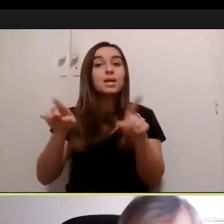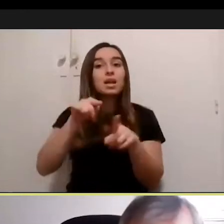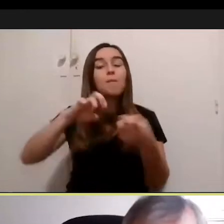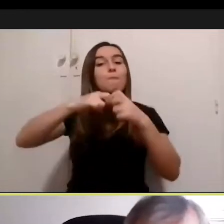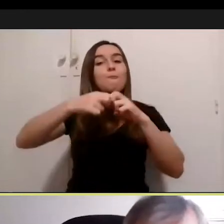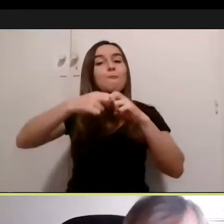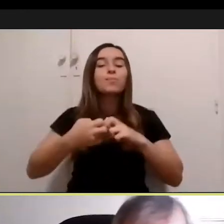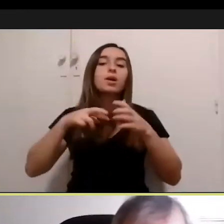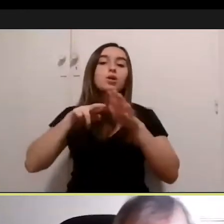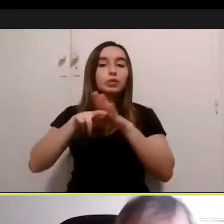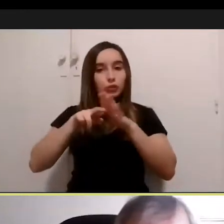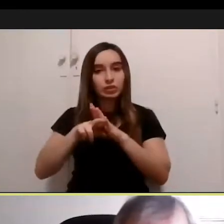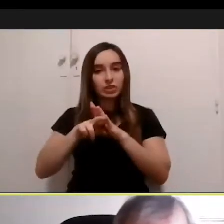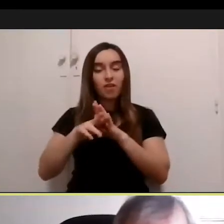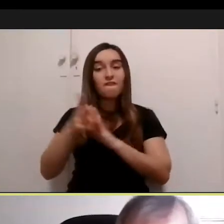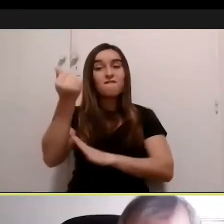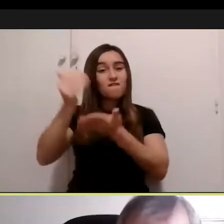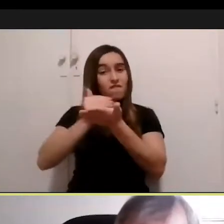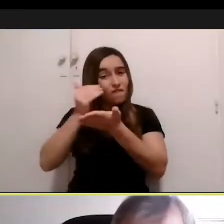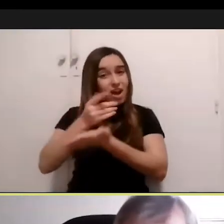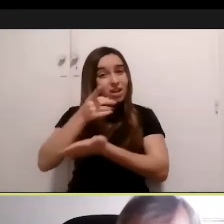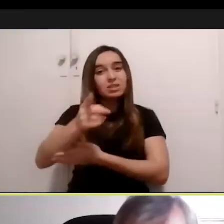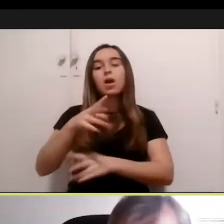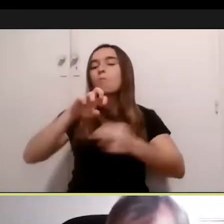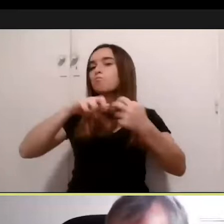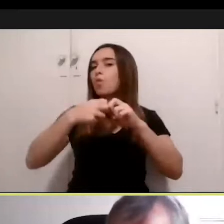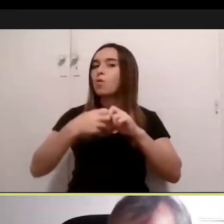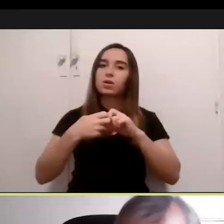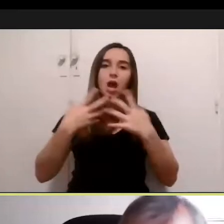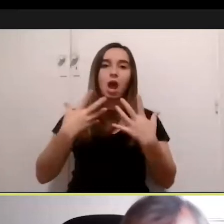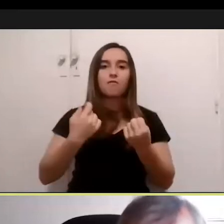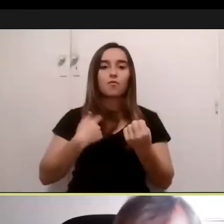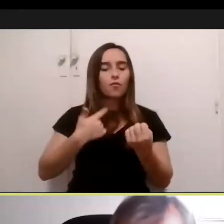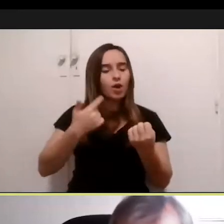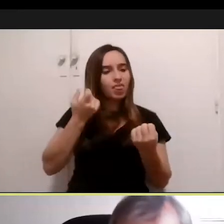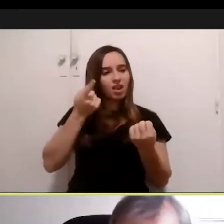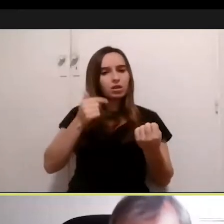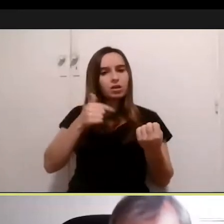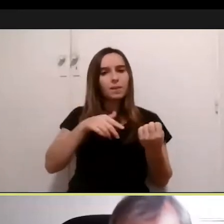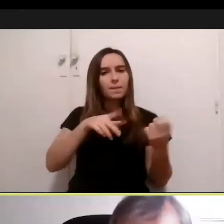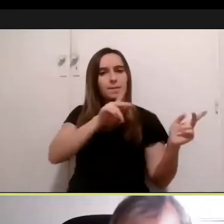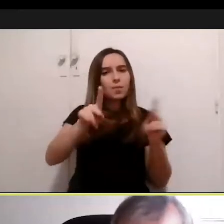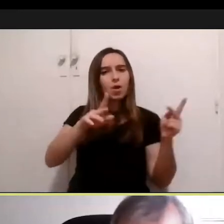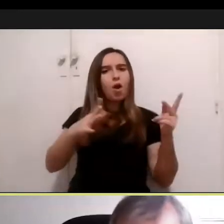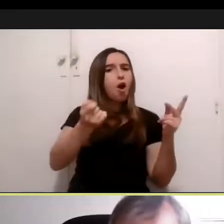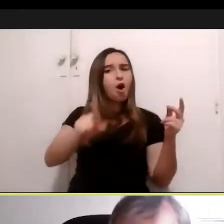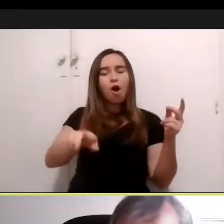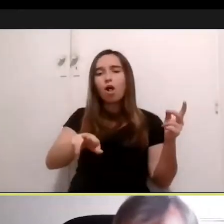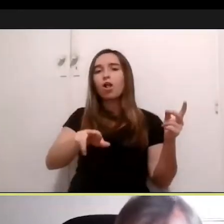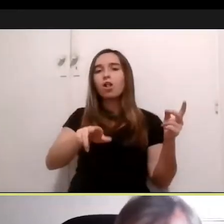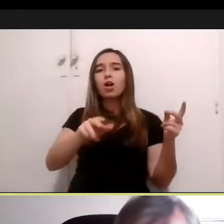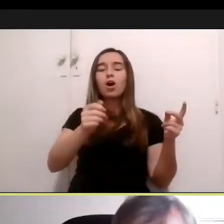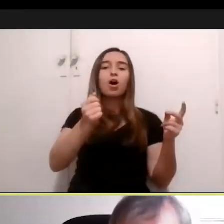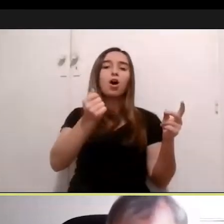especially funding. We think everybody should have rights, perhaps, but we don't have the resources to make that